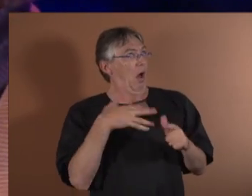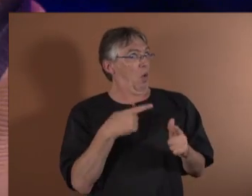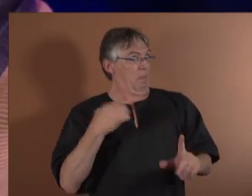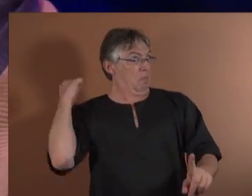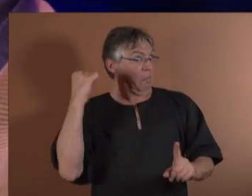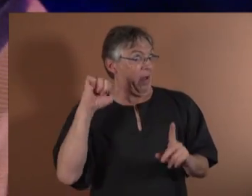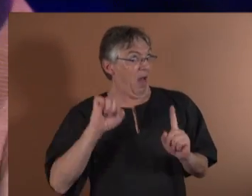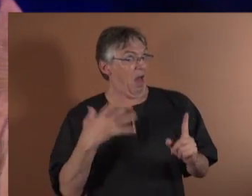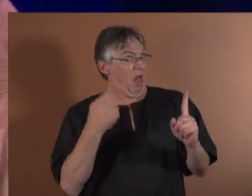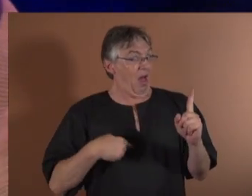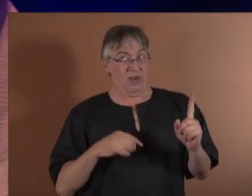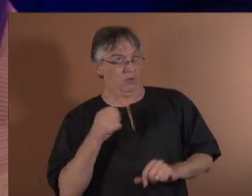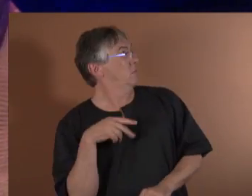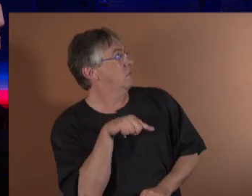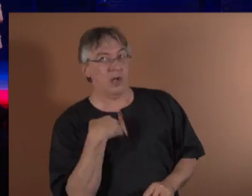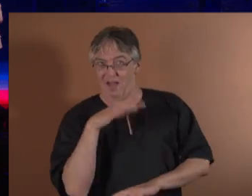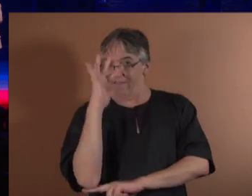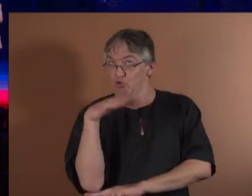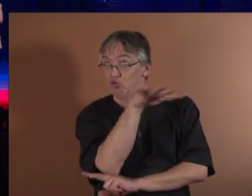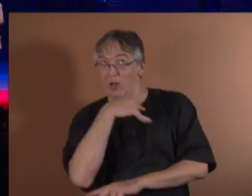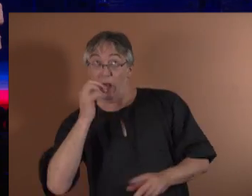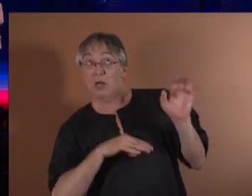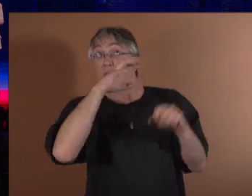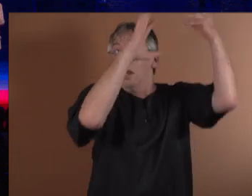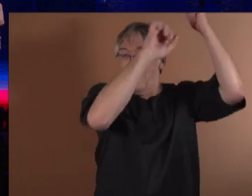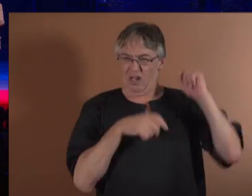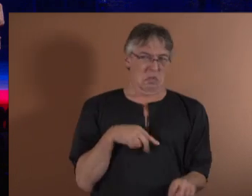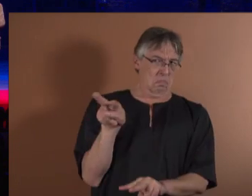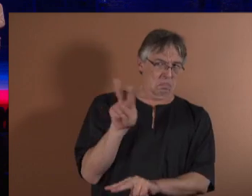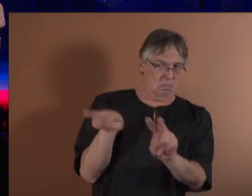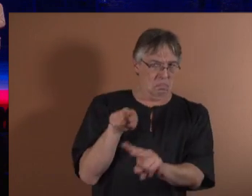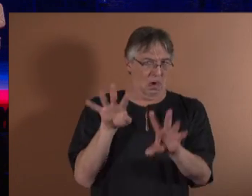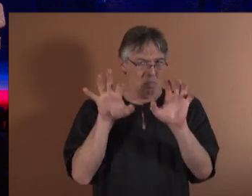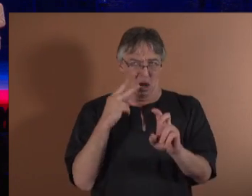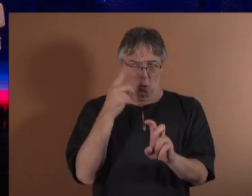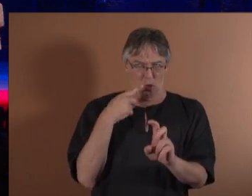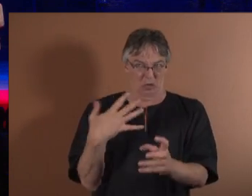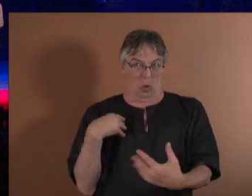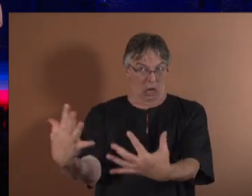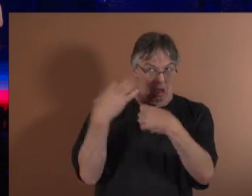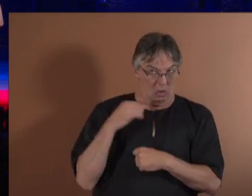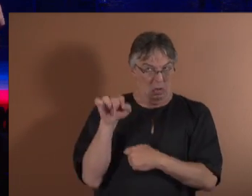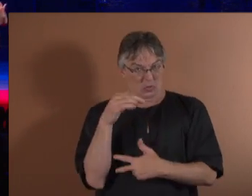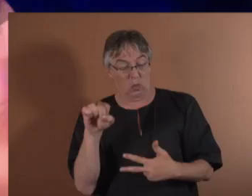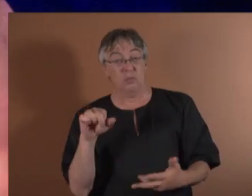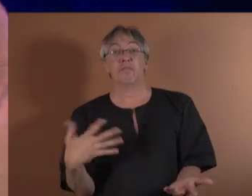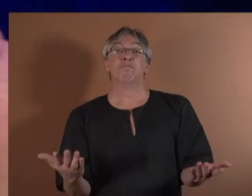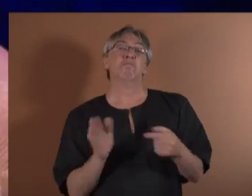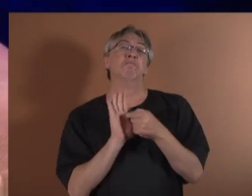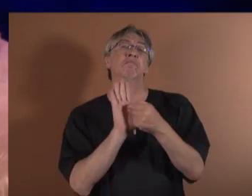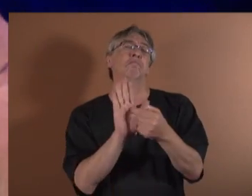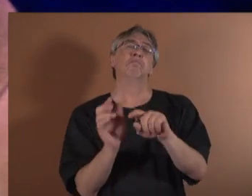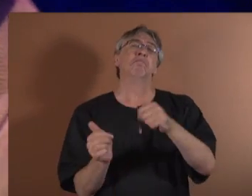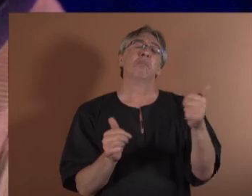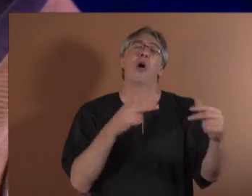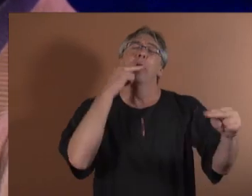spear? Is there a tree I could run up? Is it angry or is it hungry? In dinner, well, there's where are we going to